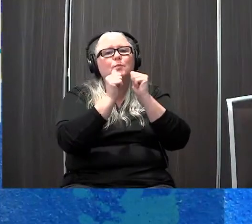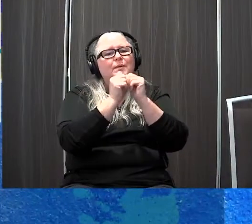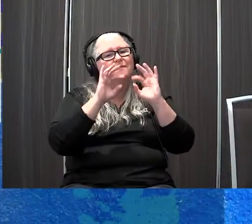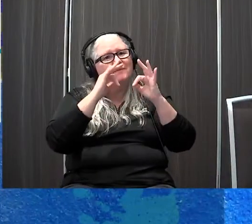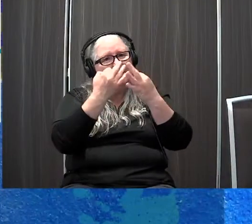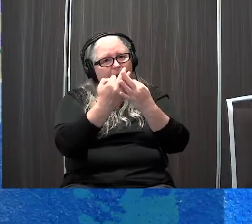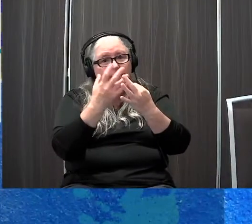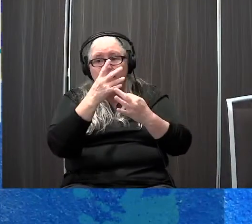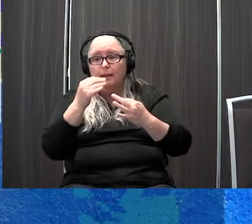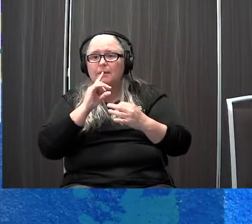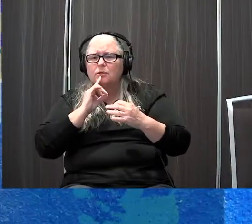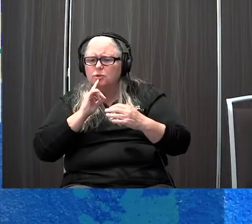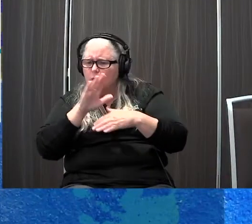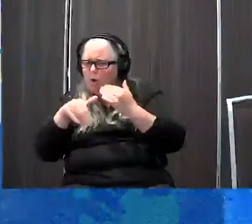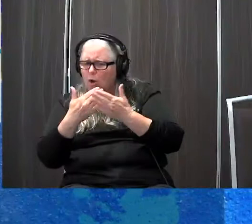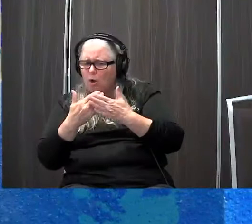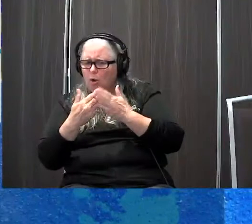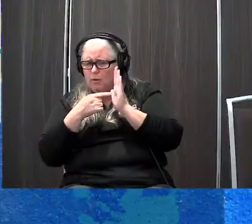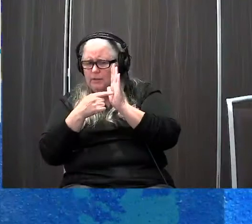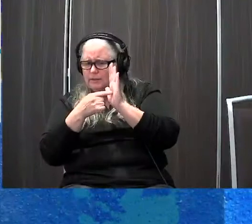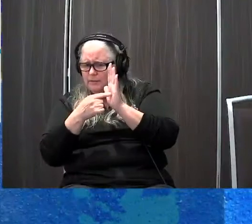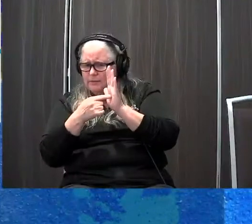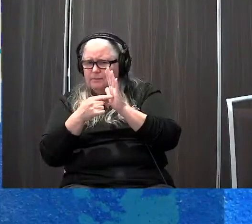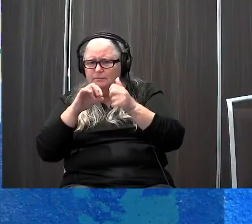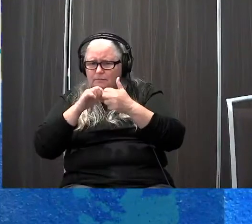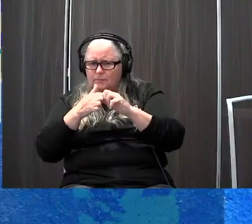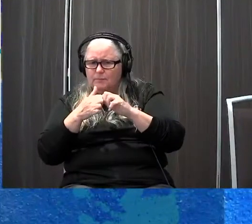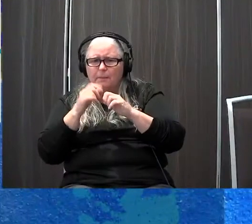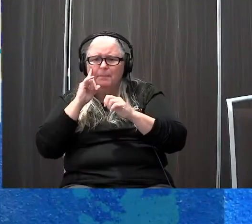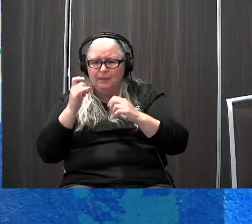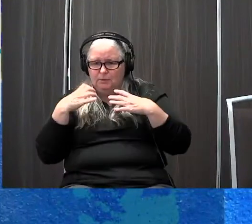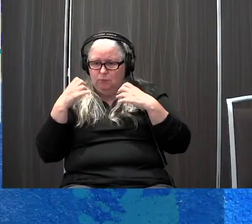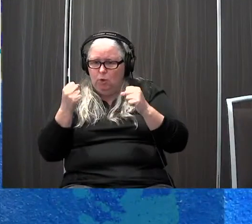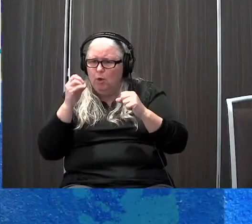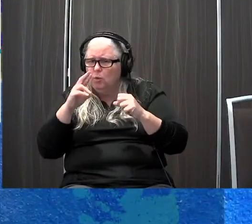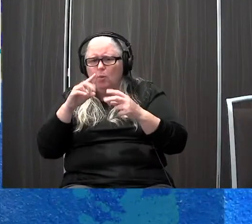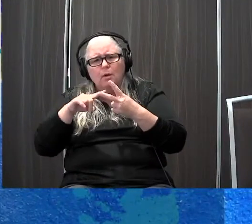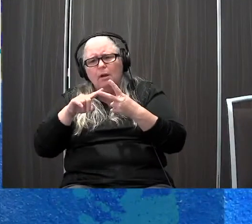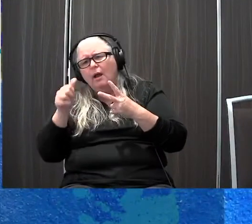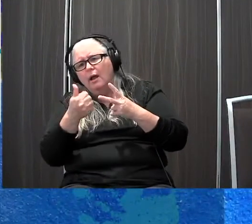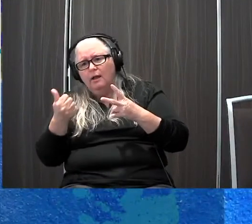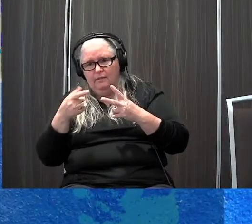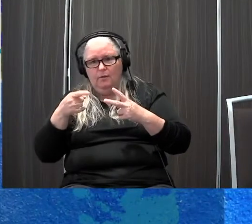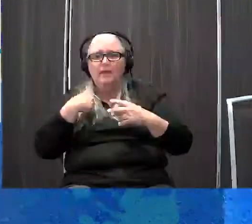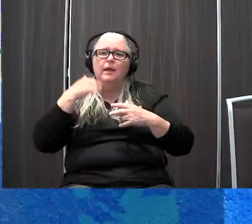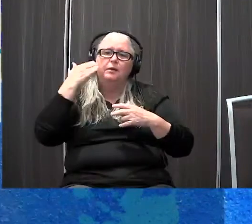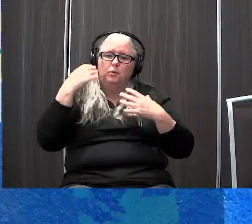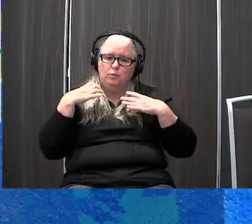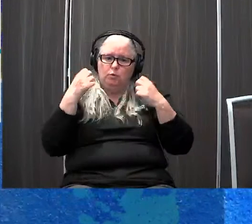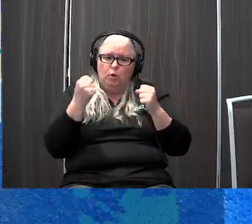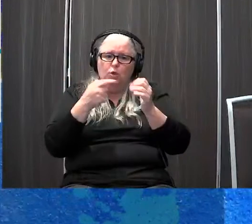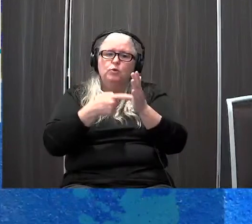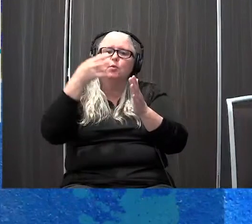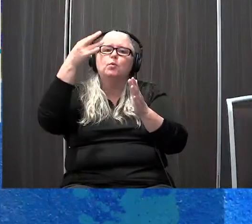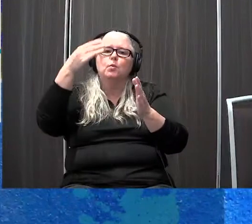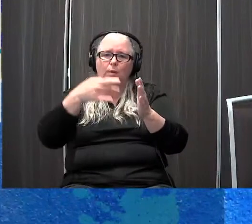all these symptoms due to charge? Are we missing something else? I know charge is rare, but, we do have kids with multiple diagnoses too. So we just want to